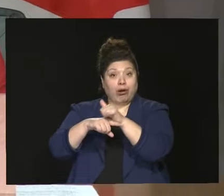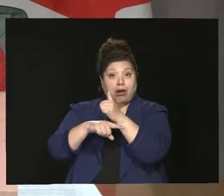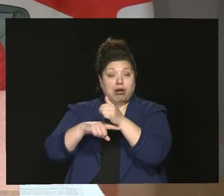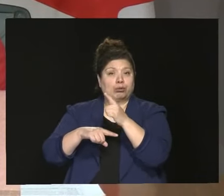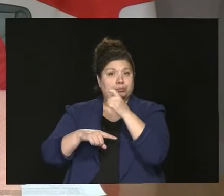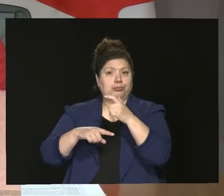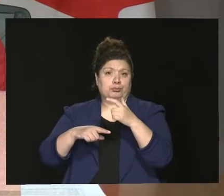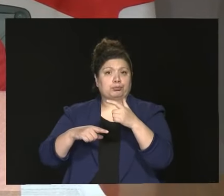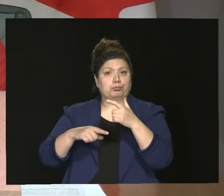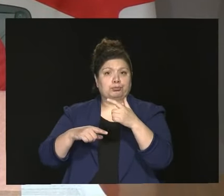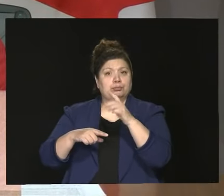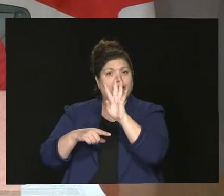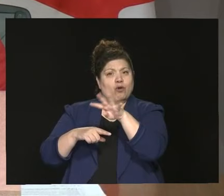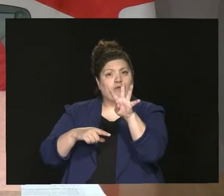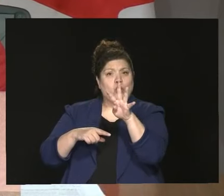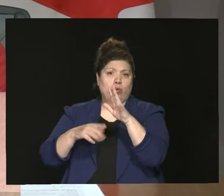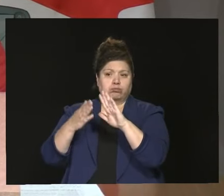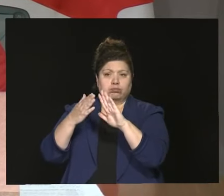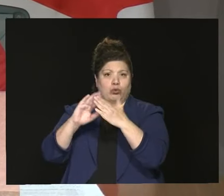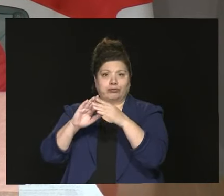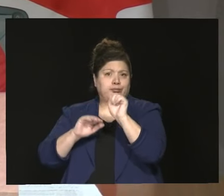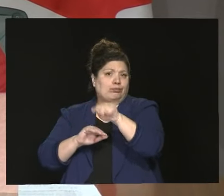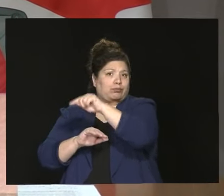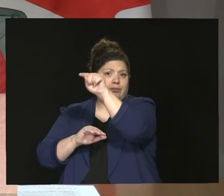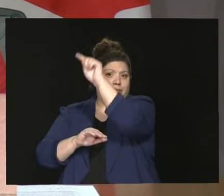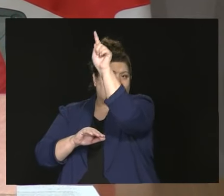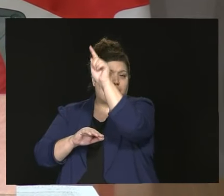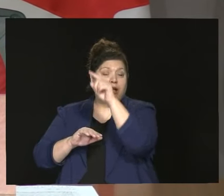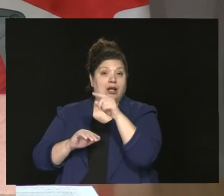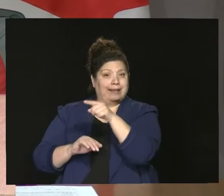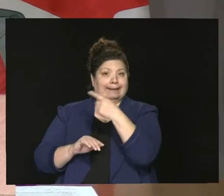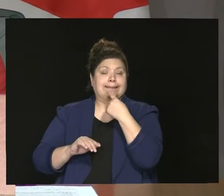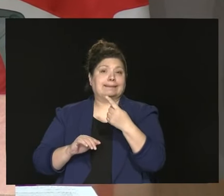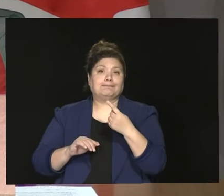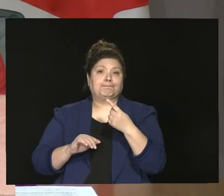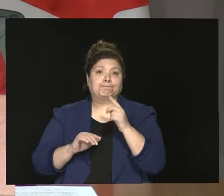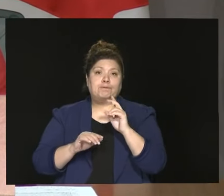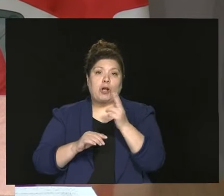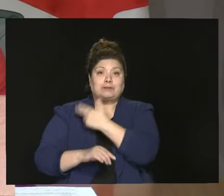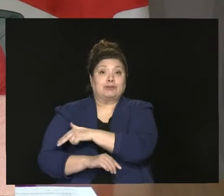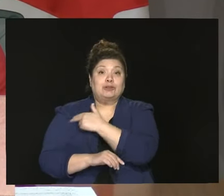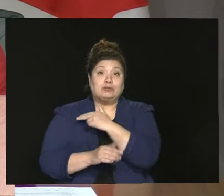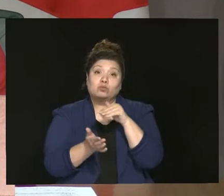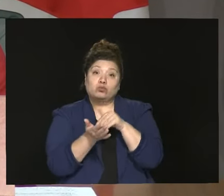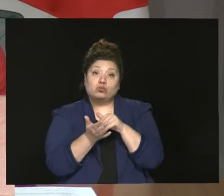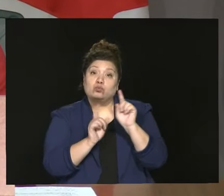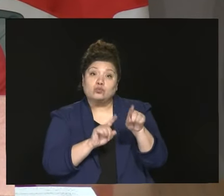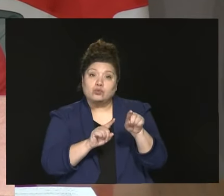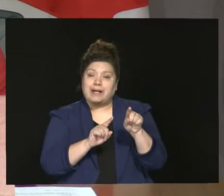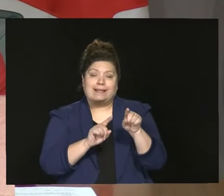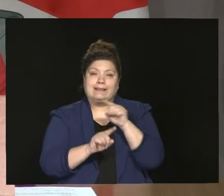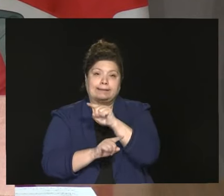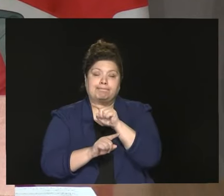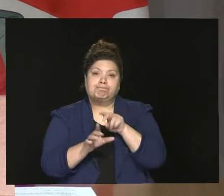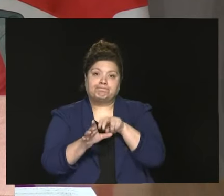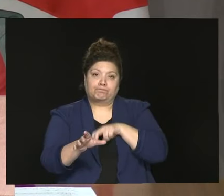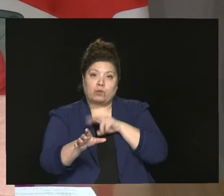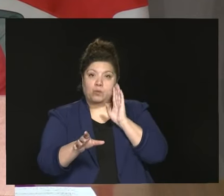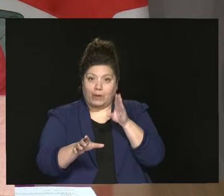were planning on withdrawing their services from hospitals because of contract disputes with the Alberta government.